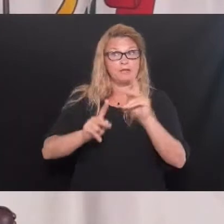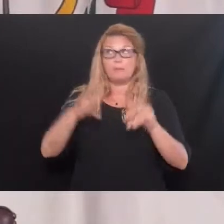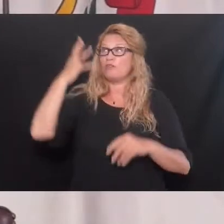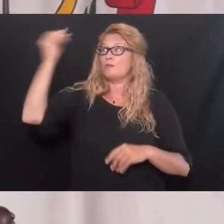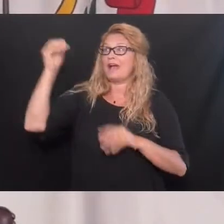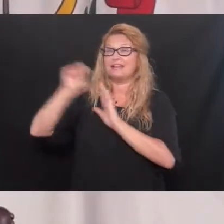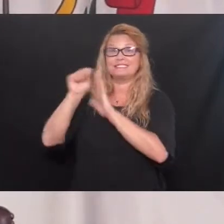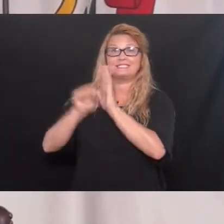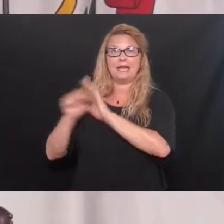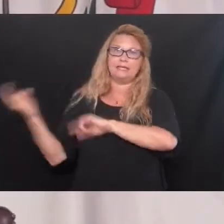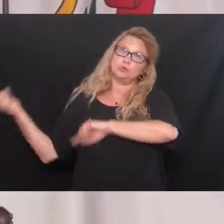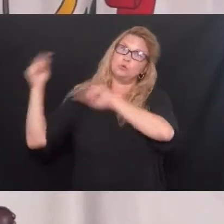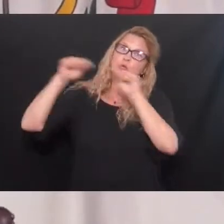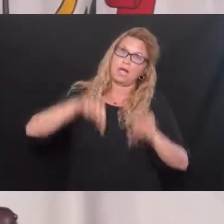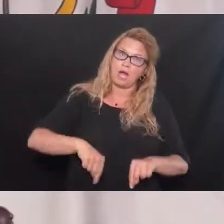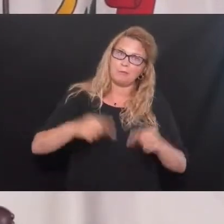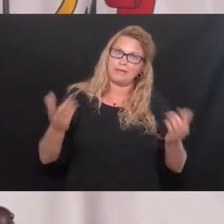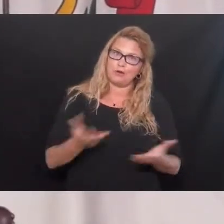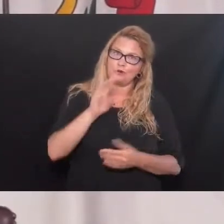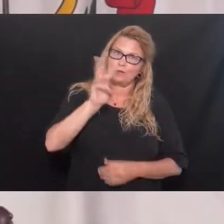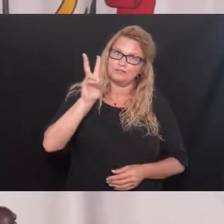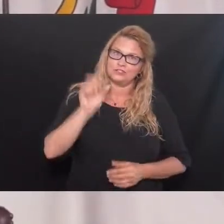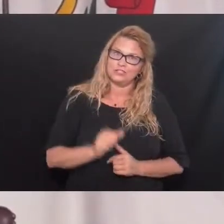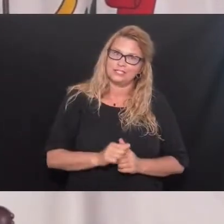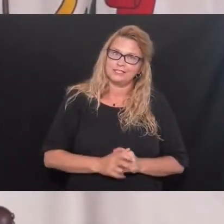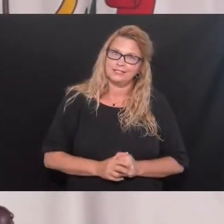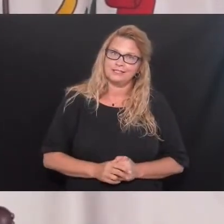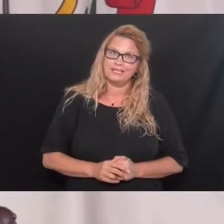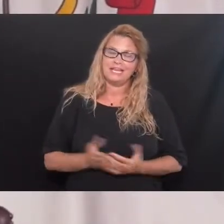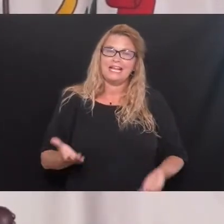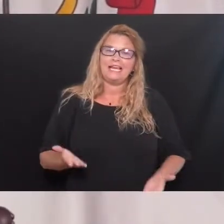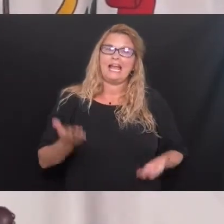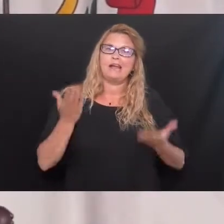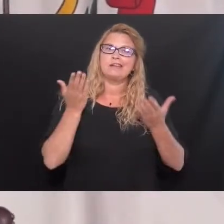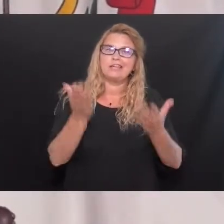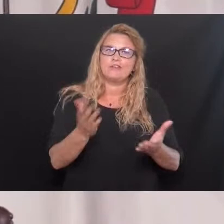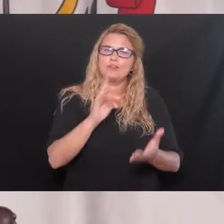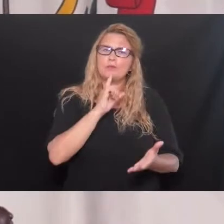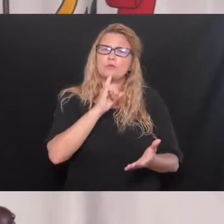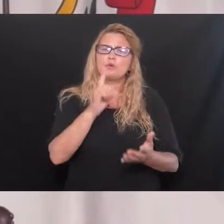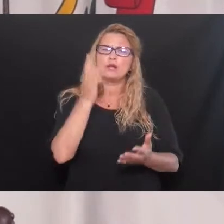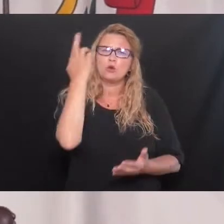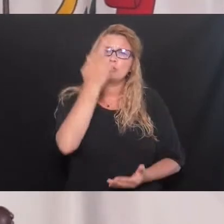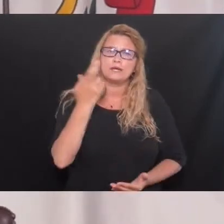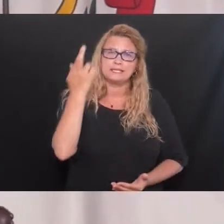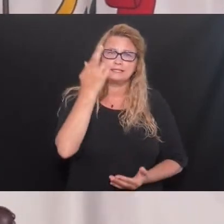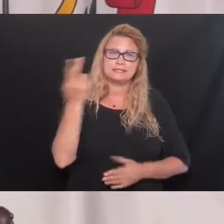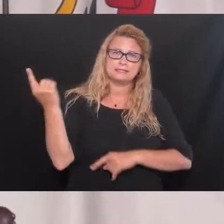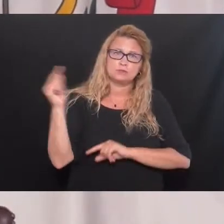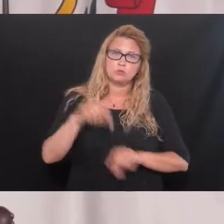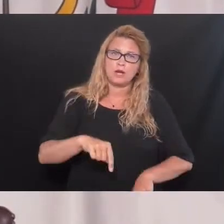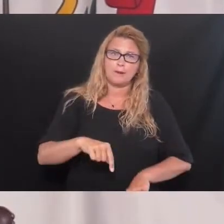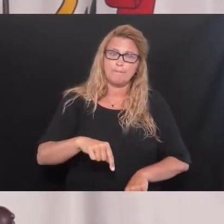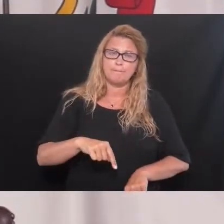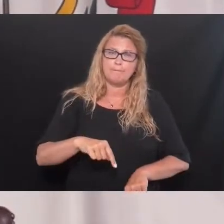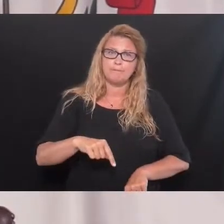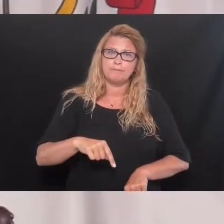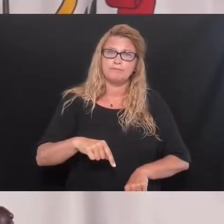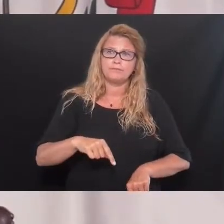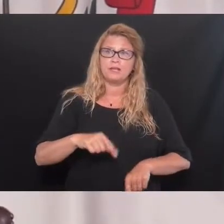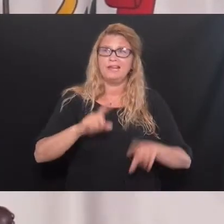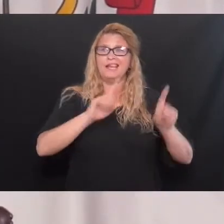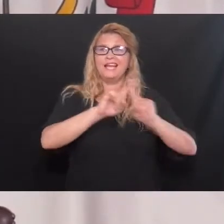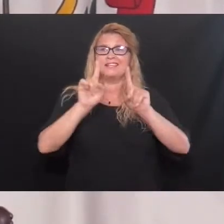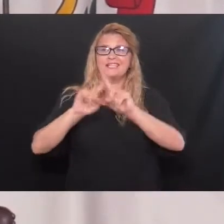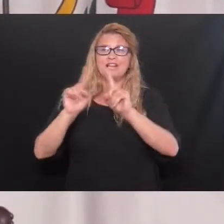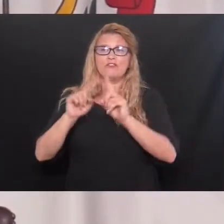of state to come to West Virginia and give them real reasons to come, and we do that in all the different things that are